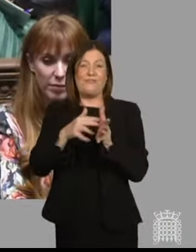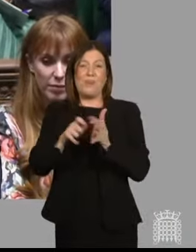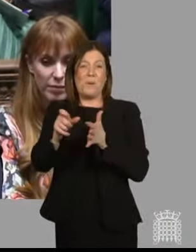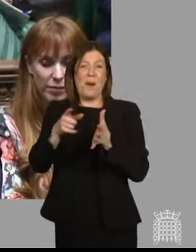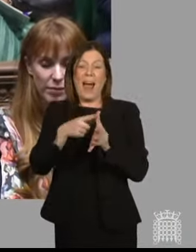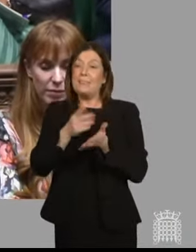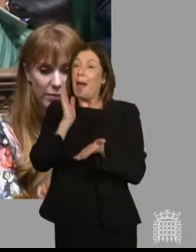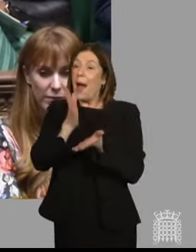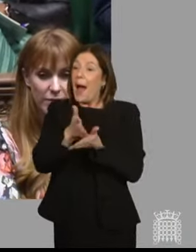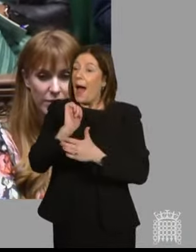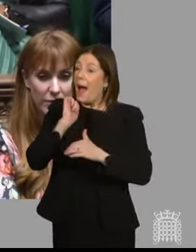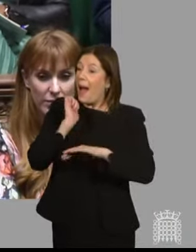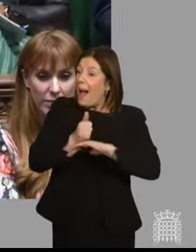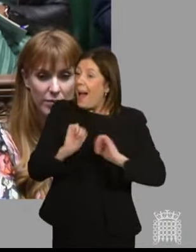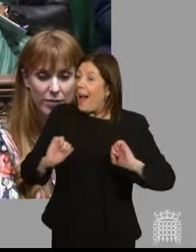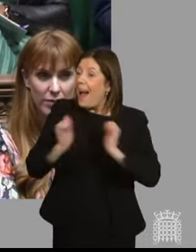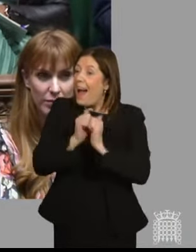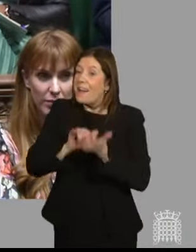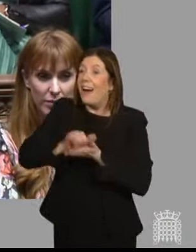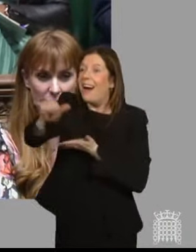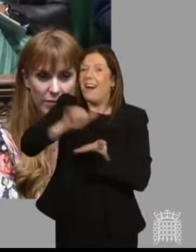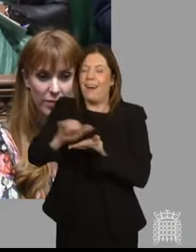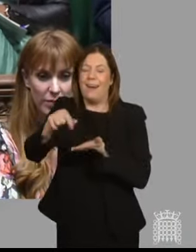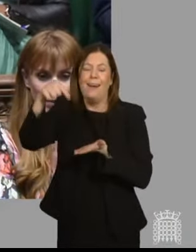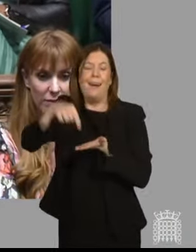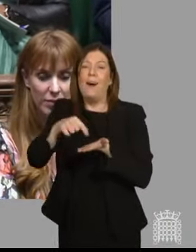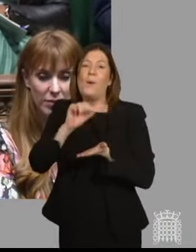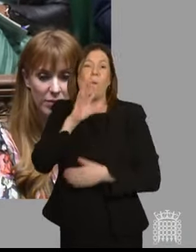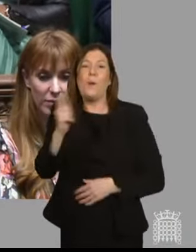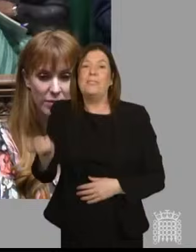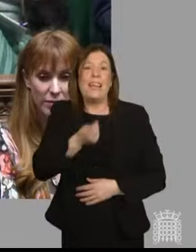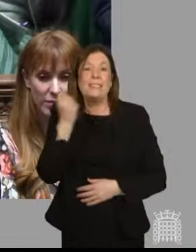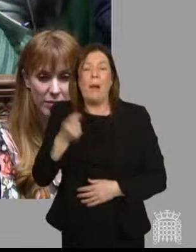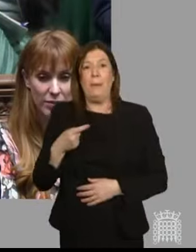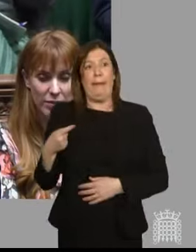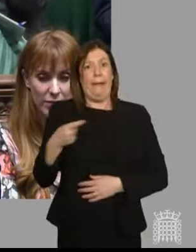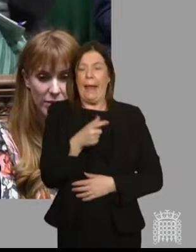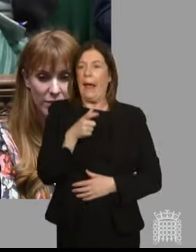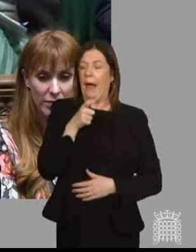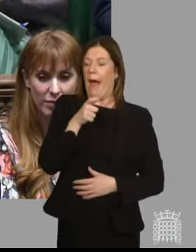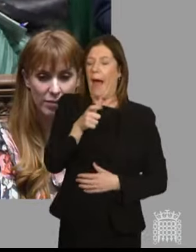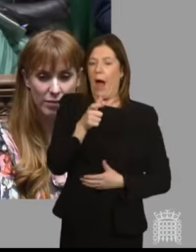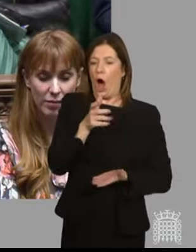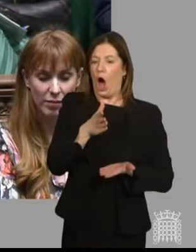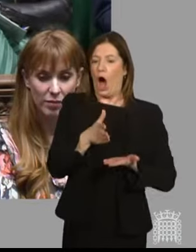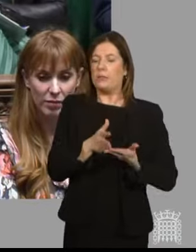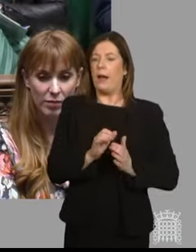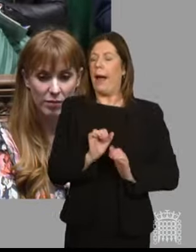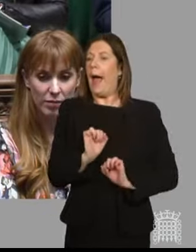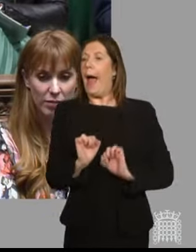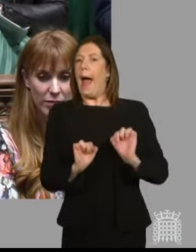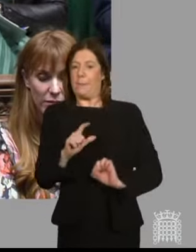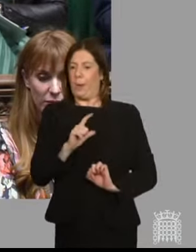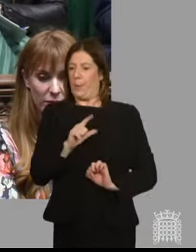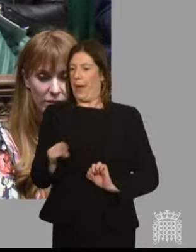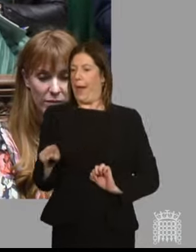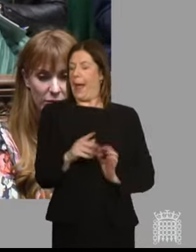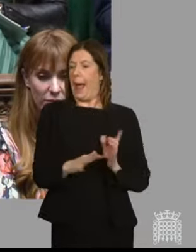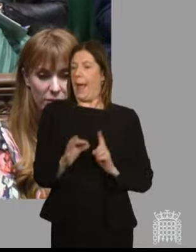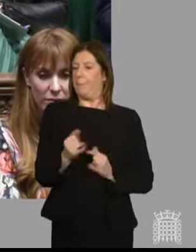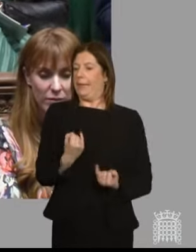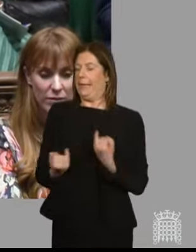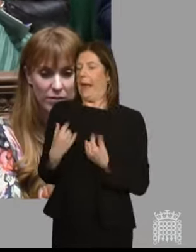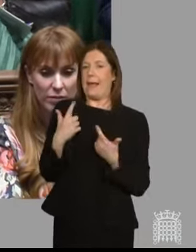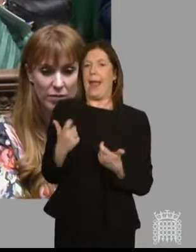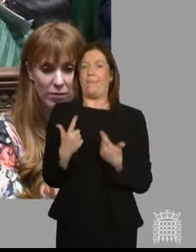about it because he's too scared of his own MPs. Doesn't he wish he'd stuck to his guns rather than to